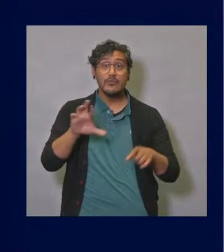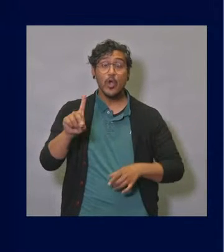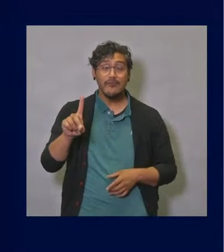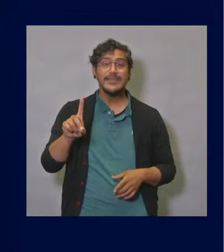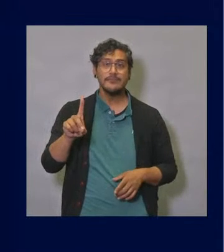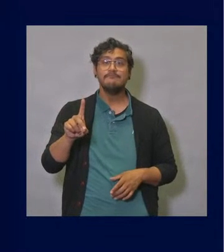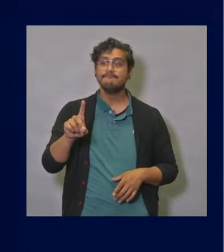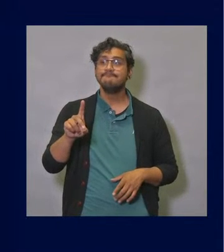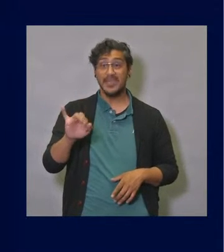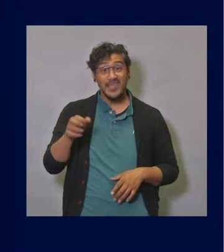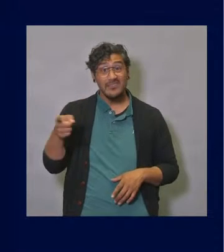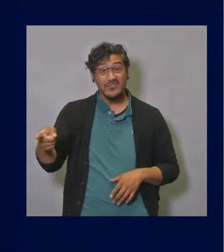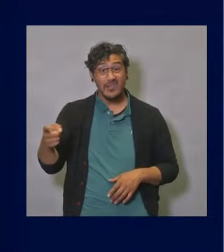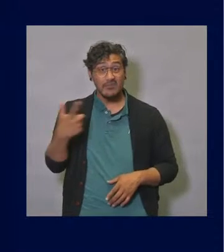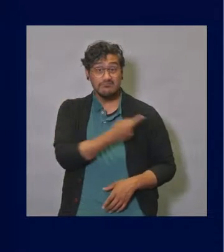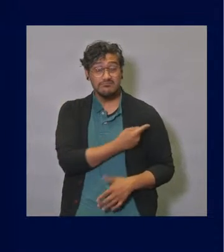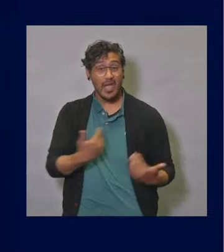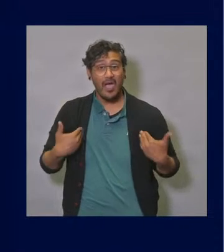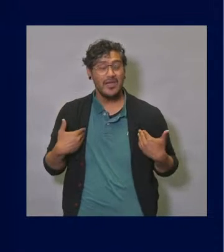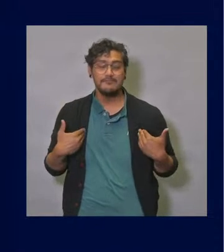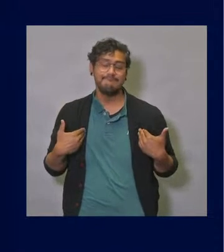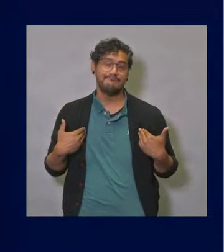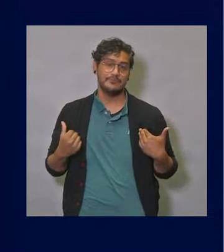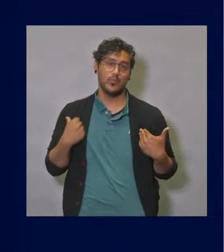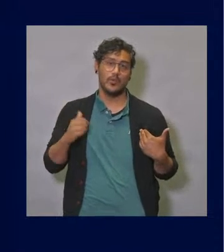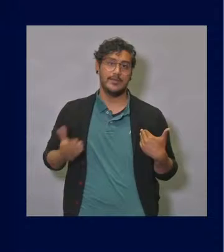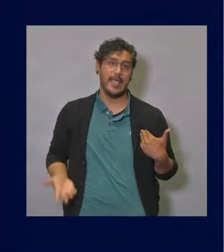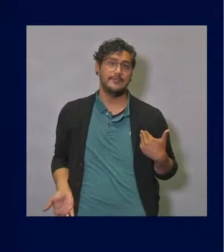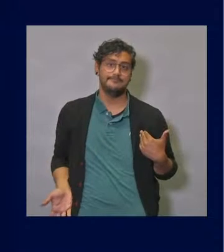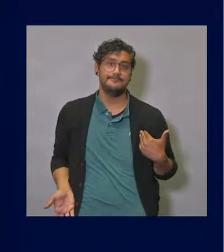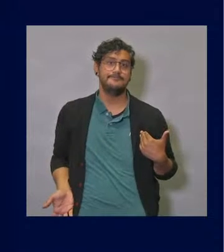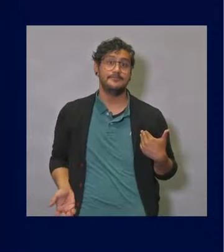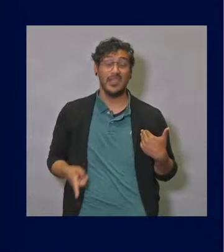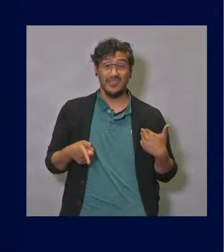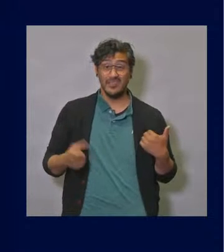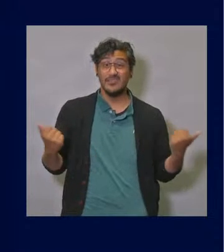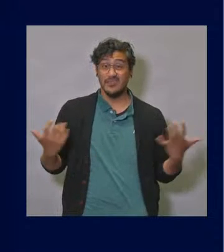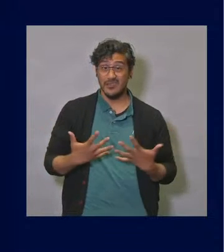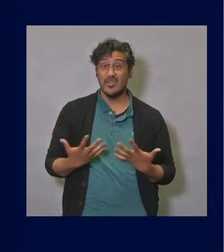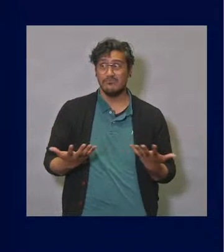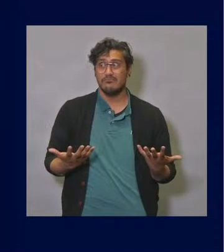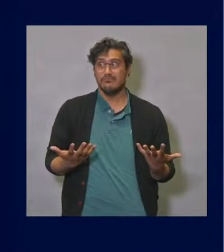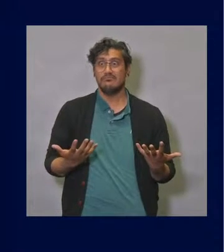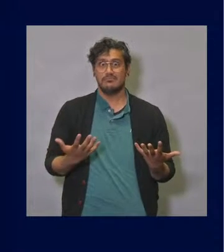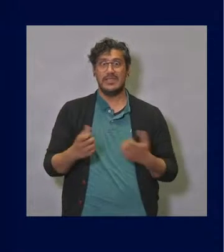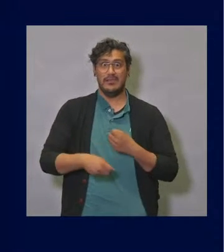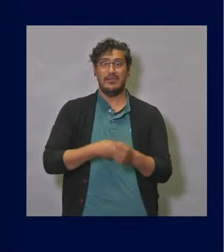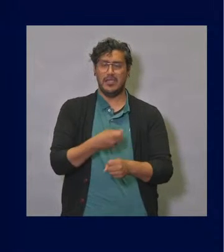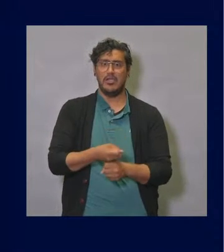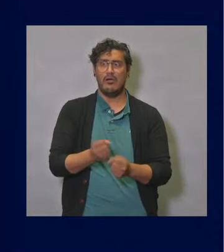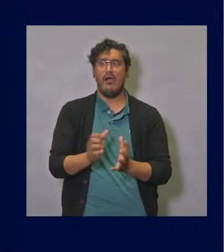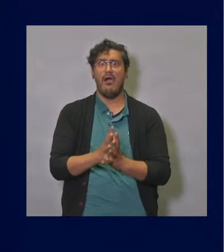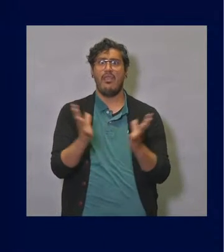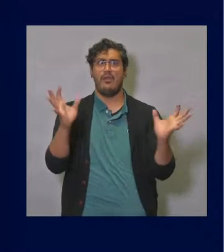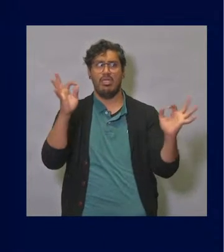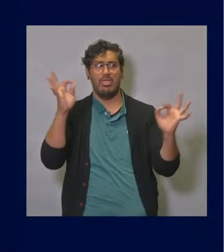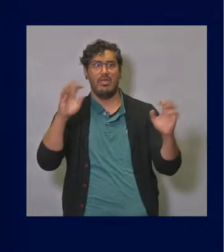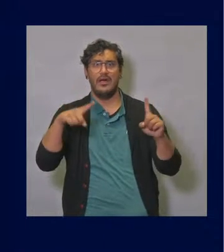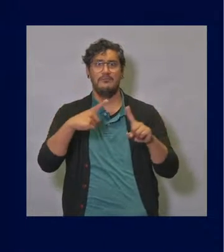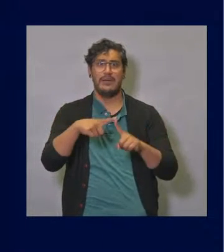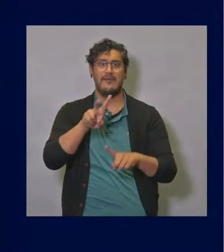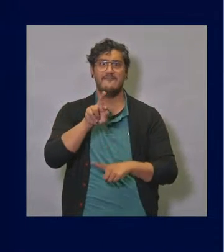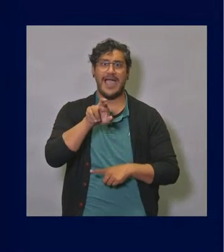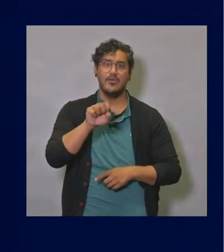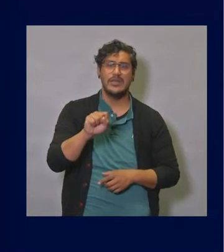if they were fully vaccinated. While it's been a frightening year filled with unknowns about this new virus and frequently changing guidance